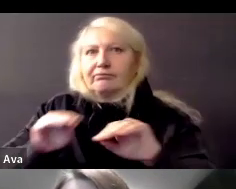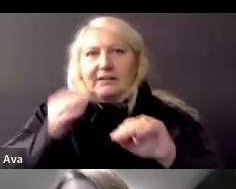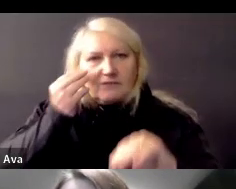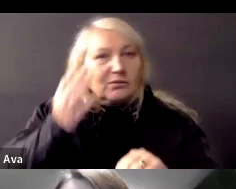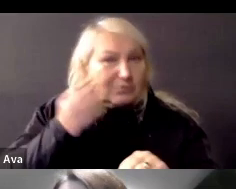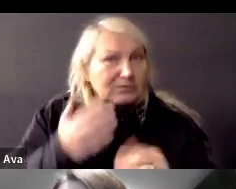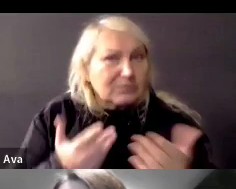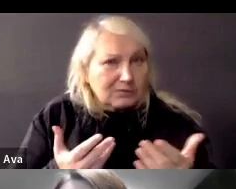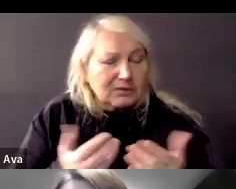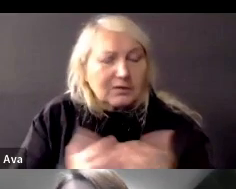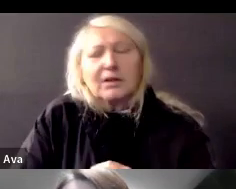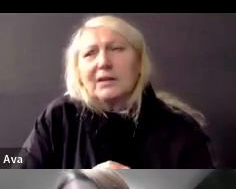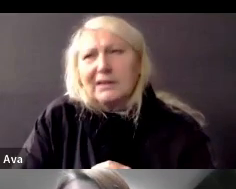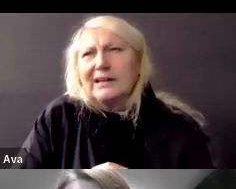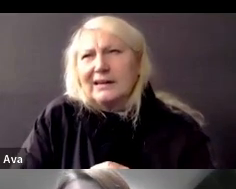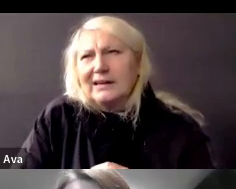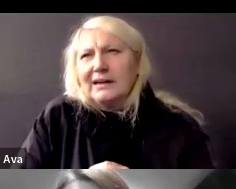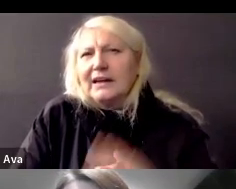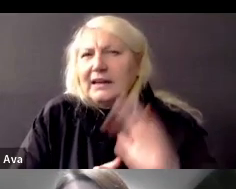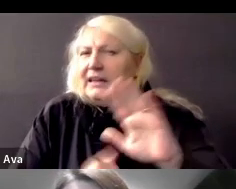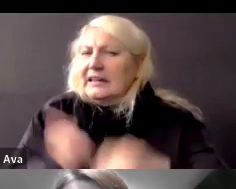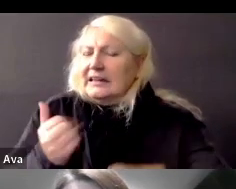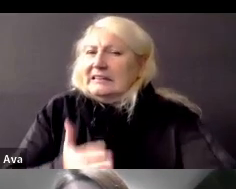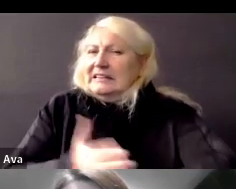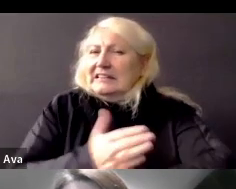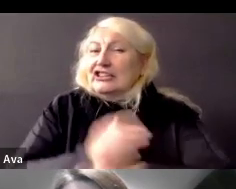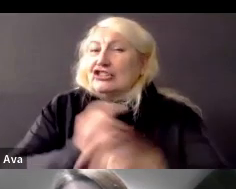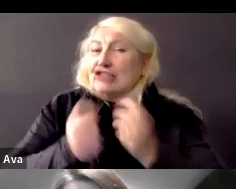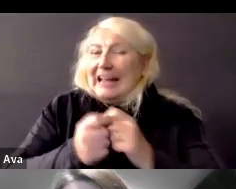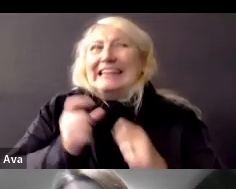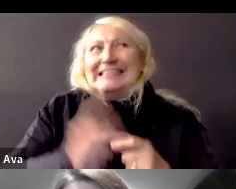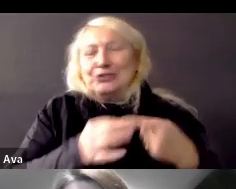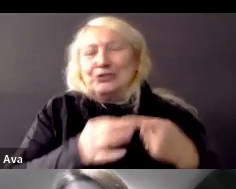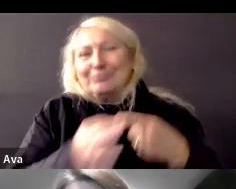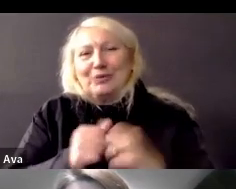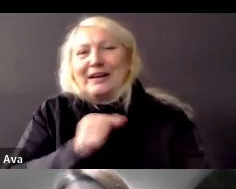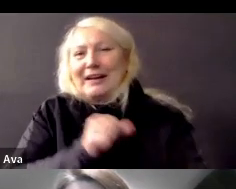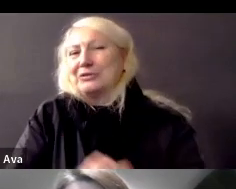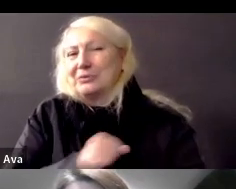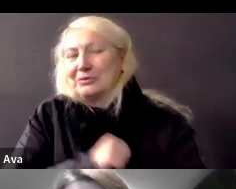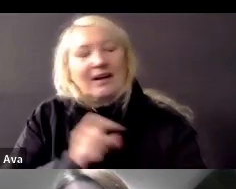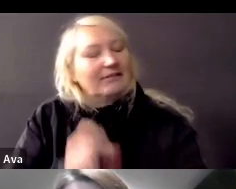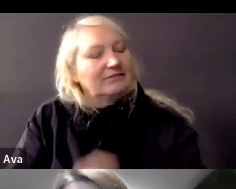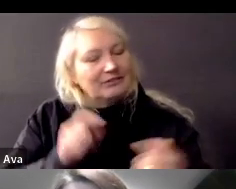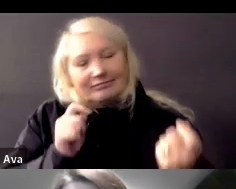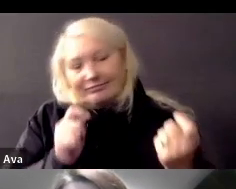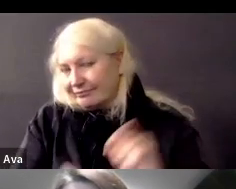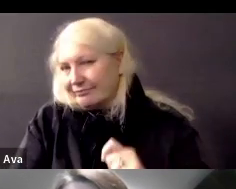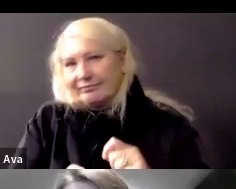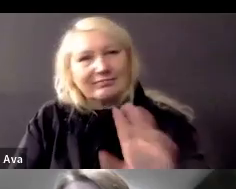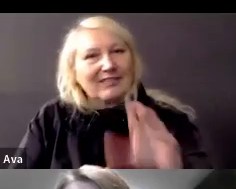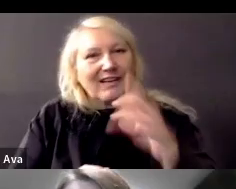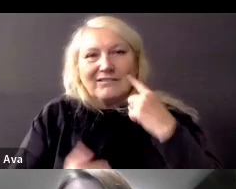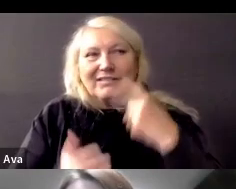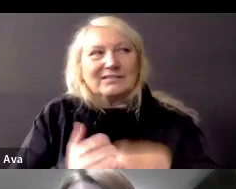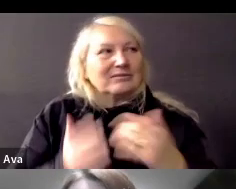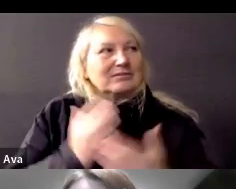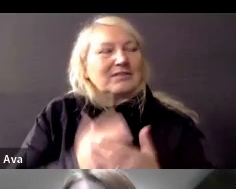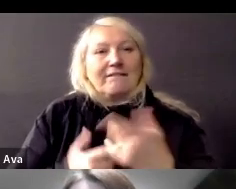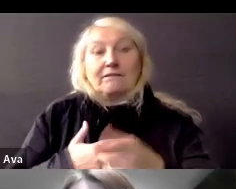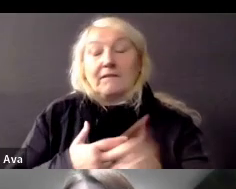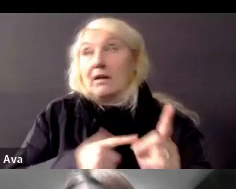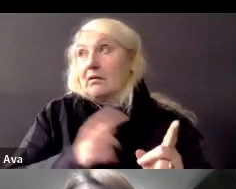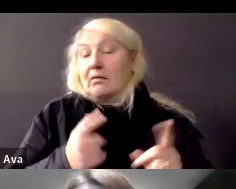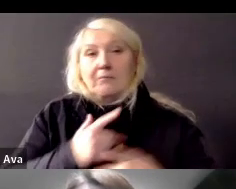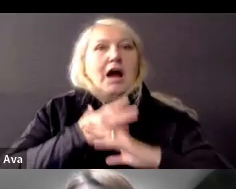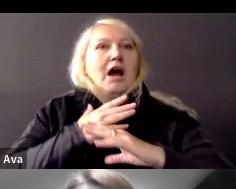The changes need to come in terms of attitude so that we can really get rid of structural barriers